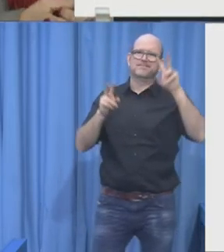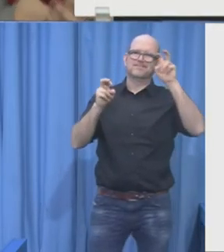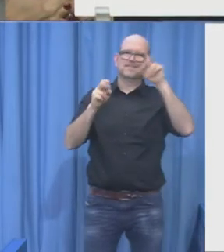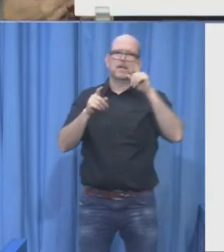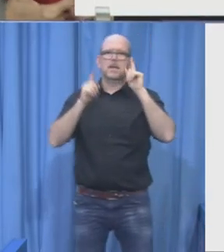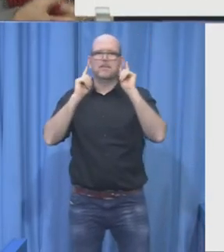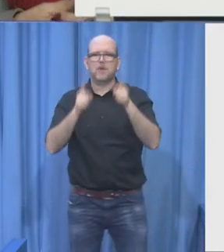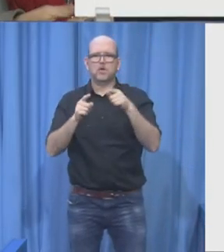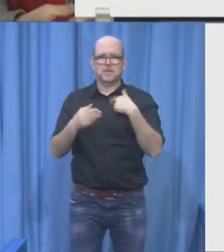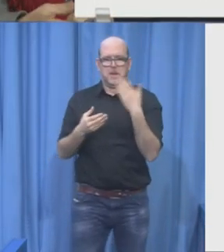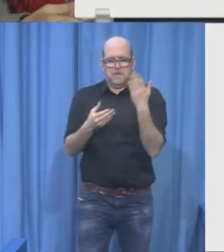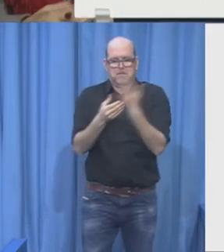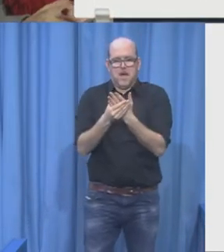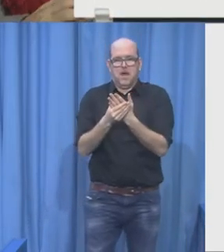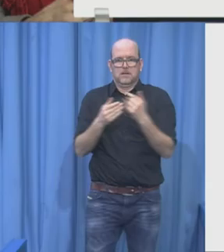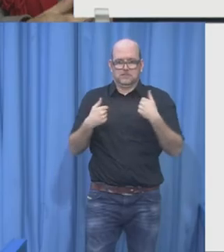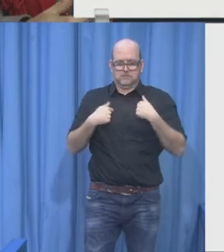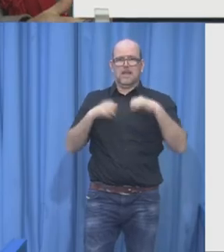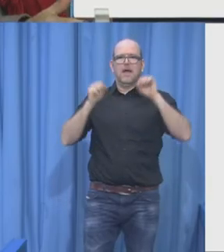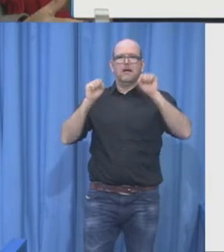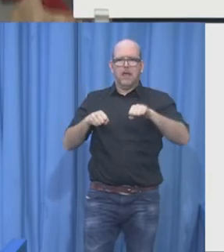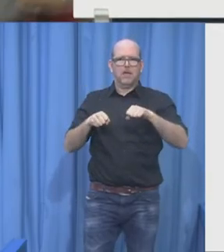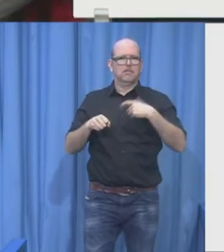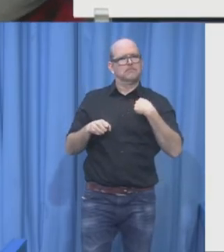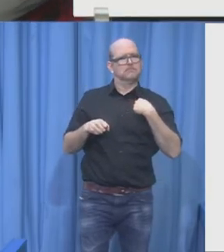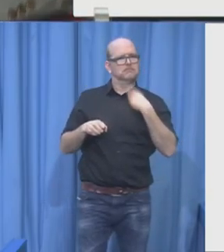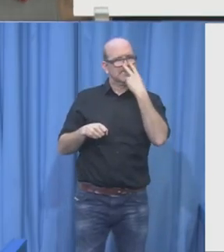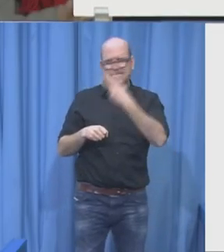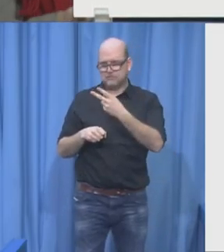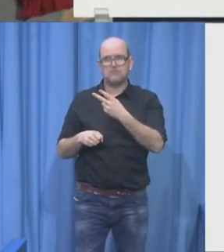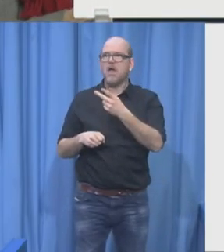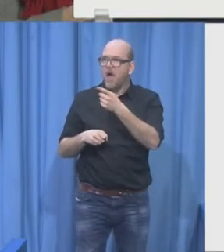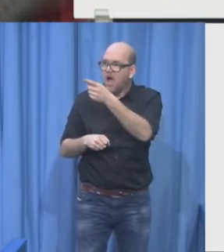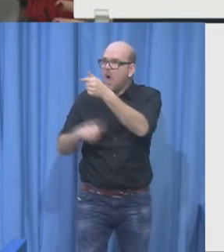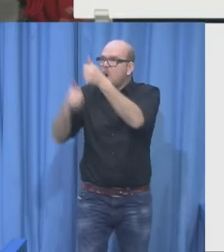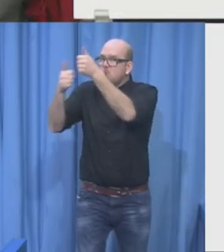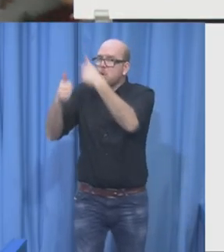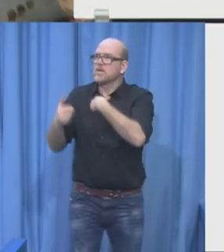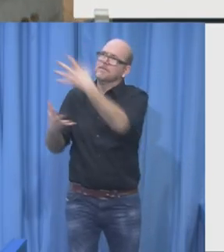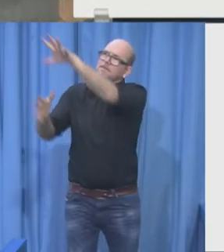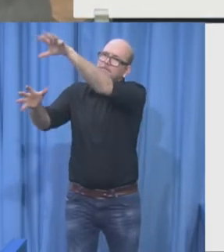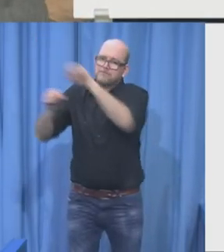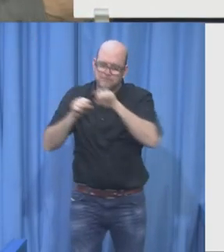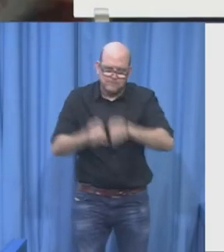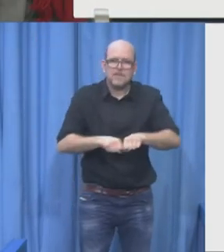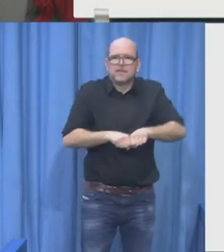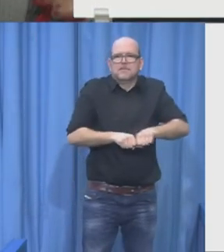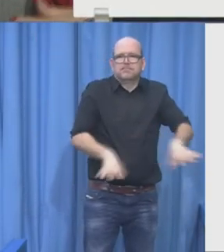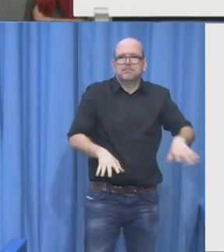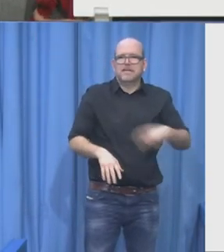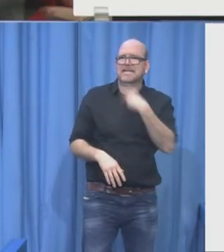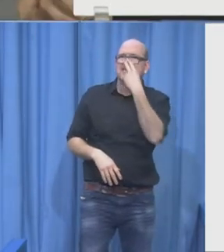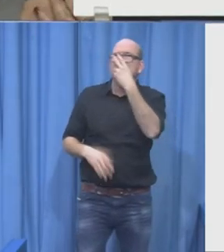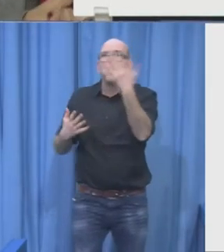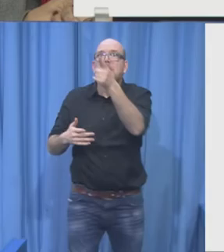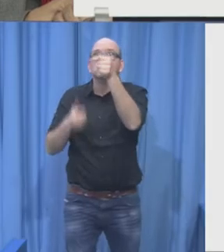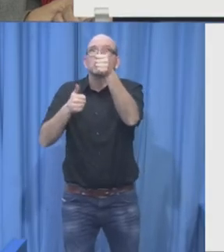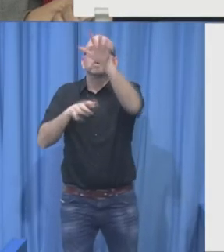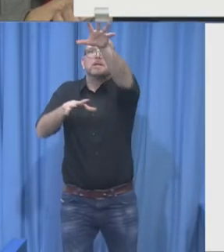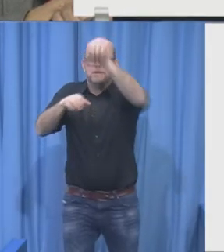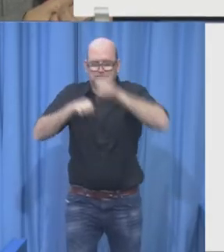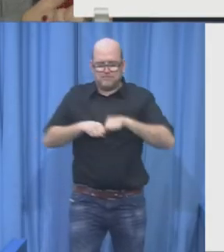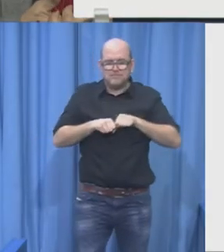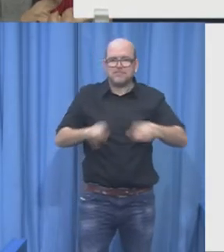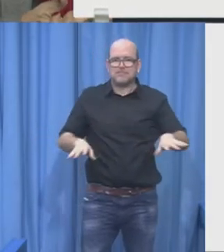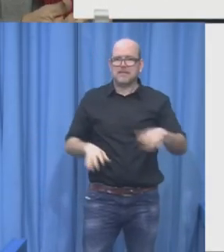in Bogota. I'm based in Bogota in our office. So if we can share the video with the audience and afterwards we could look